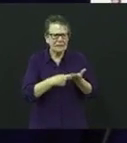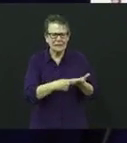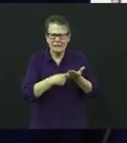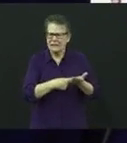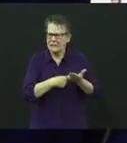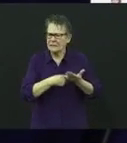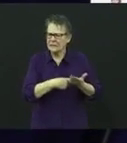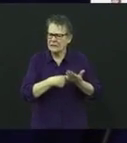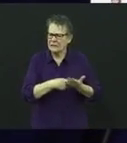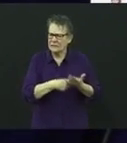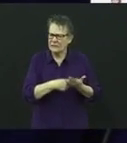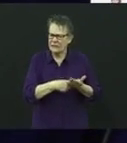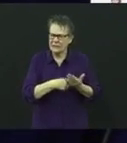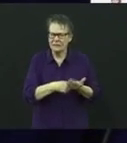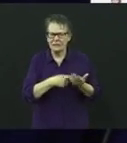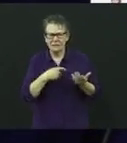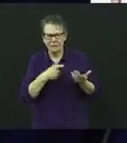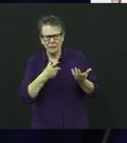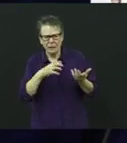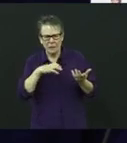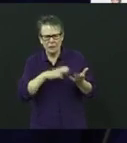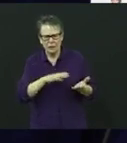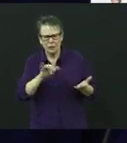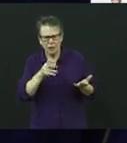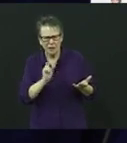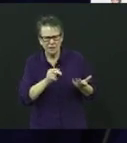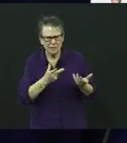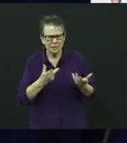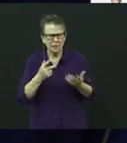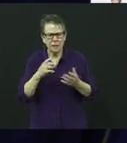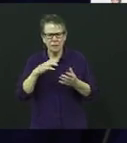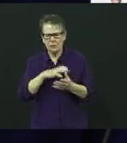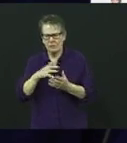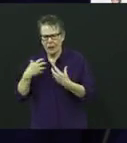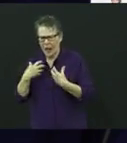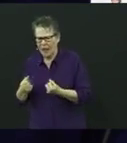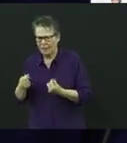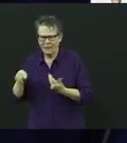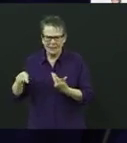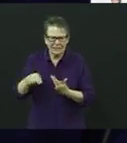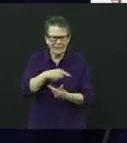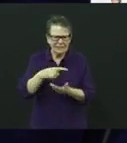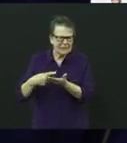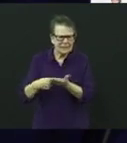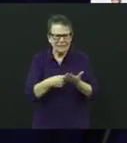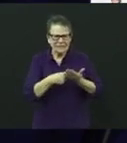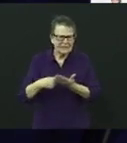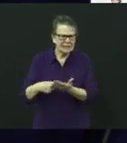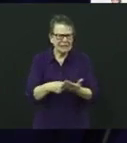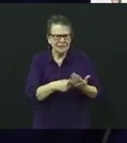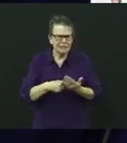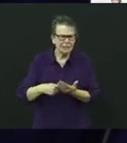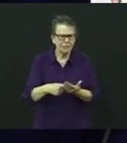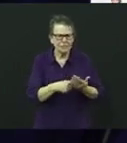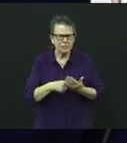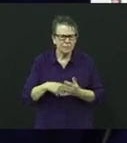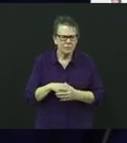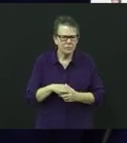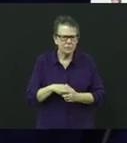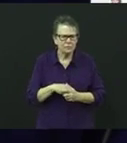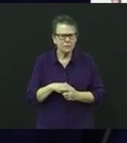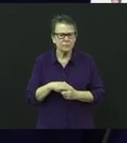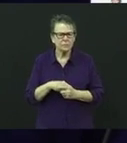Attorney General, and Commissioner Byer from Children and Families. Really, yesterday's call was about the release